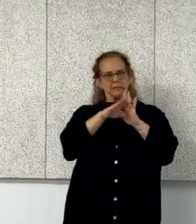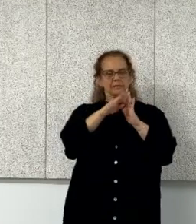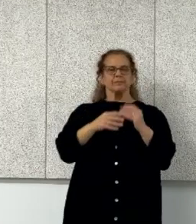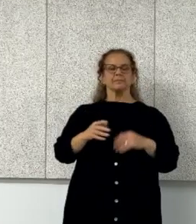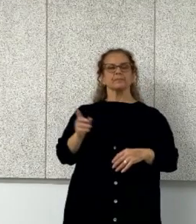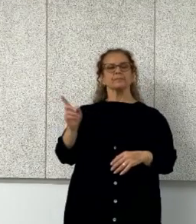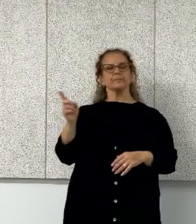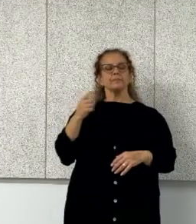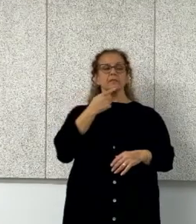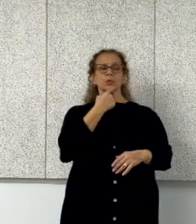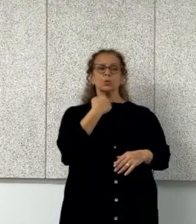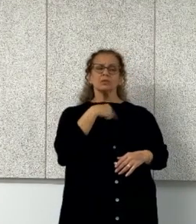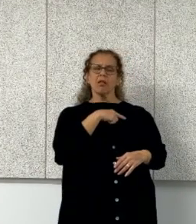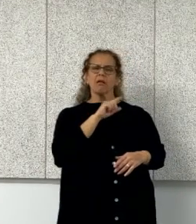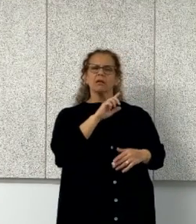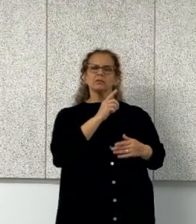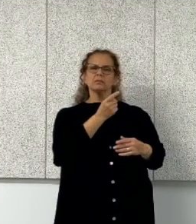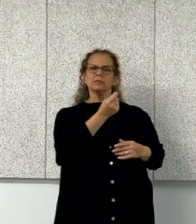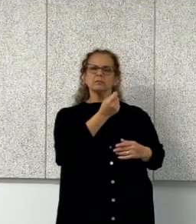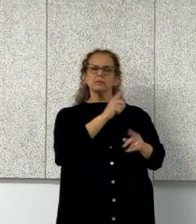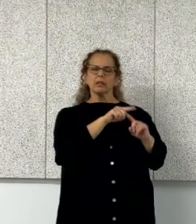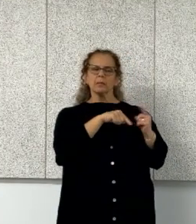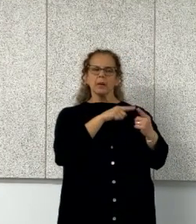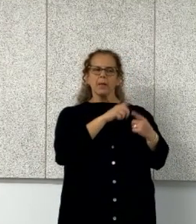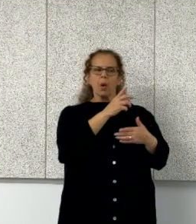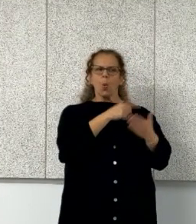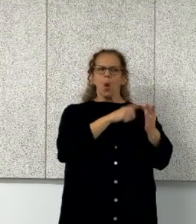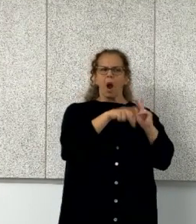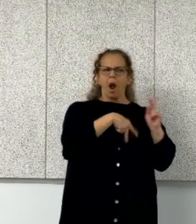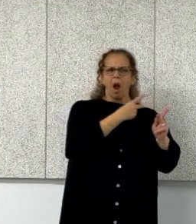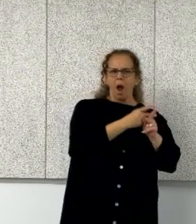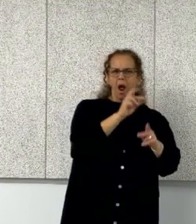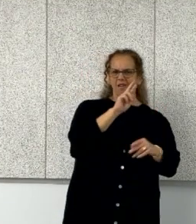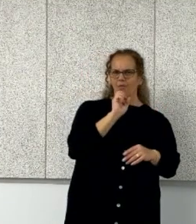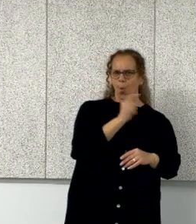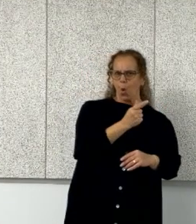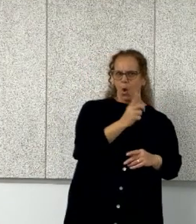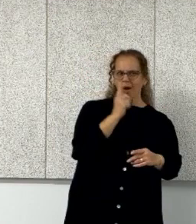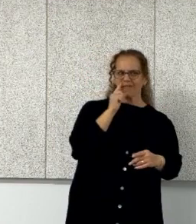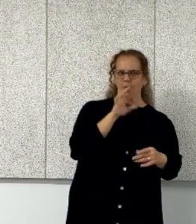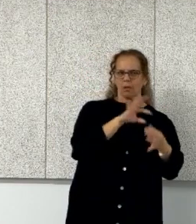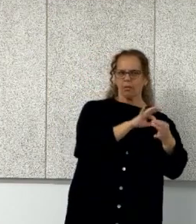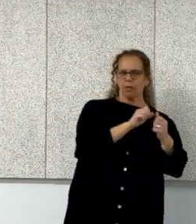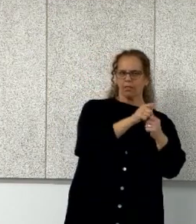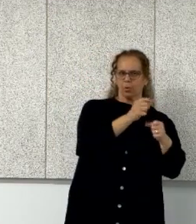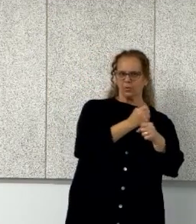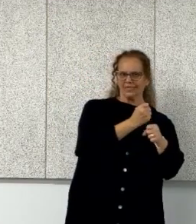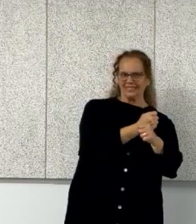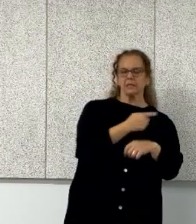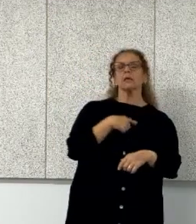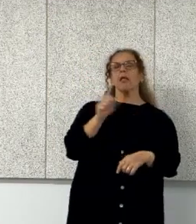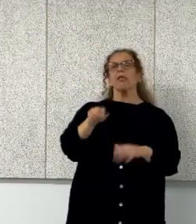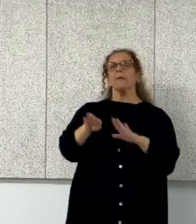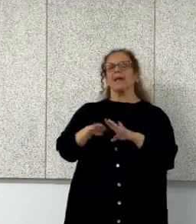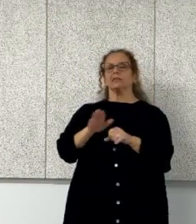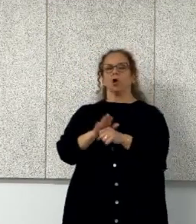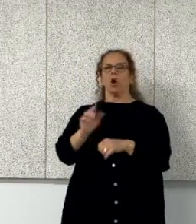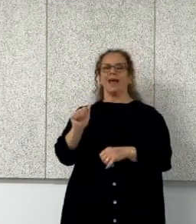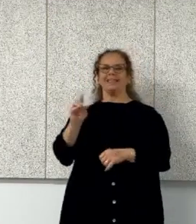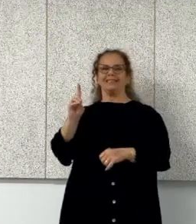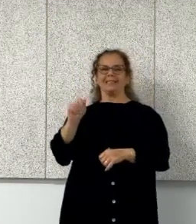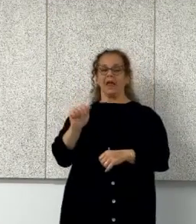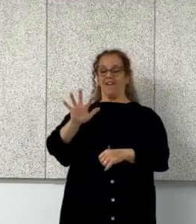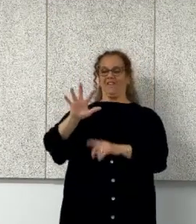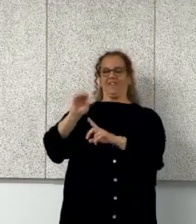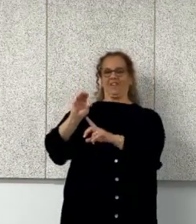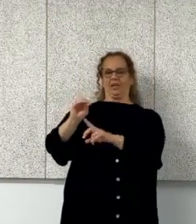a little bit about the types of organizations that you're referring to in this data set? Yes, so that data set is based on ABA's study of 50